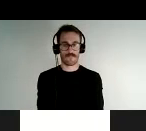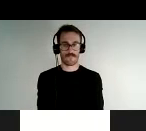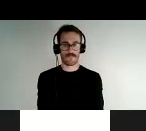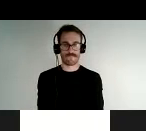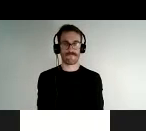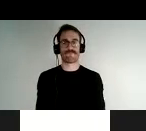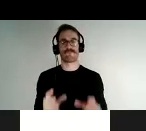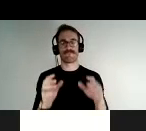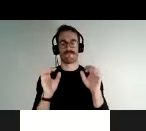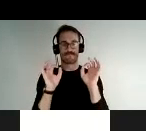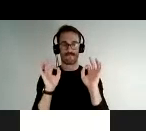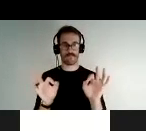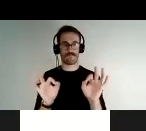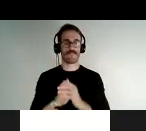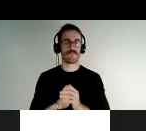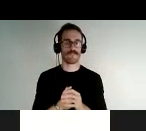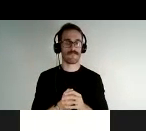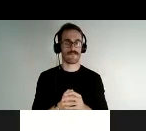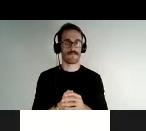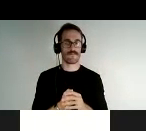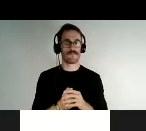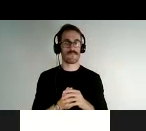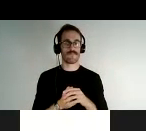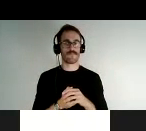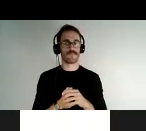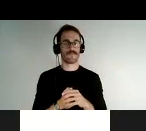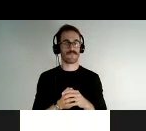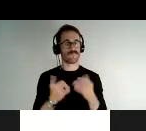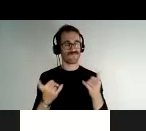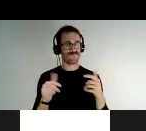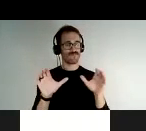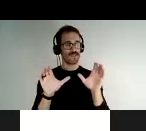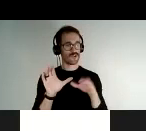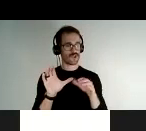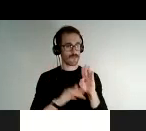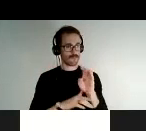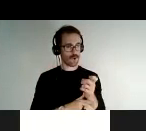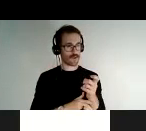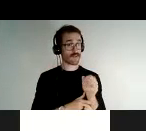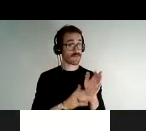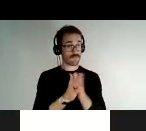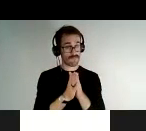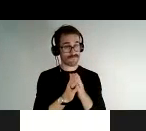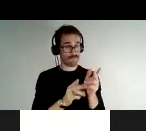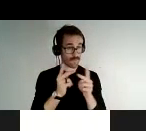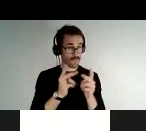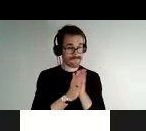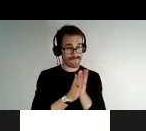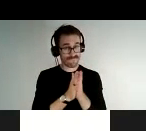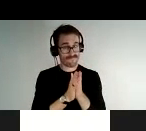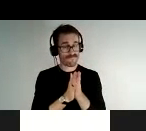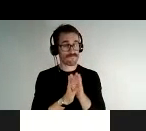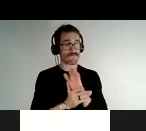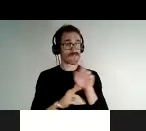There we go. Okay, so in the chat, I was wondering if people would be willing to list 1 or 2 action